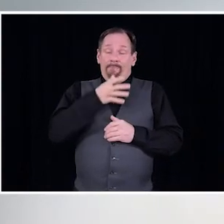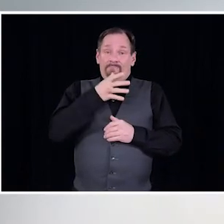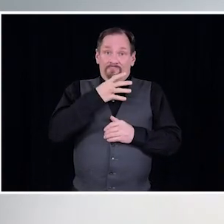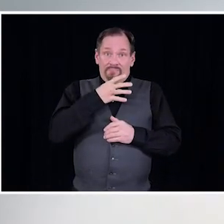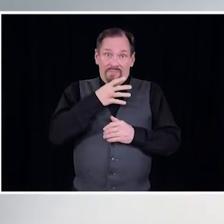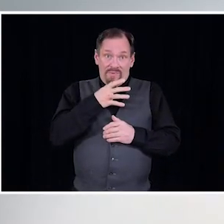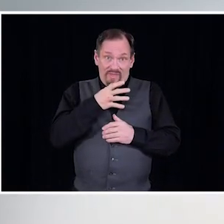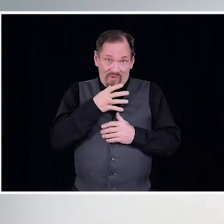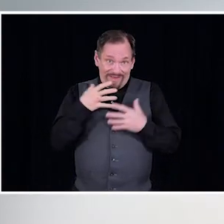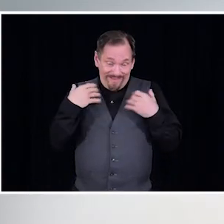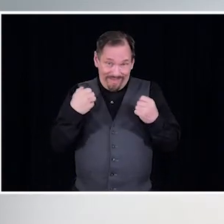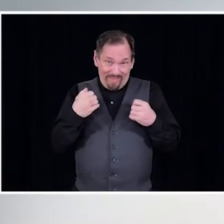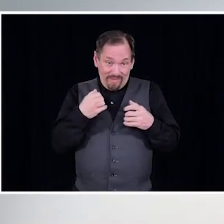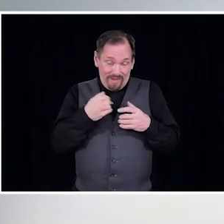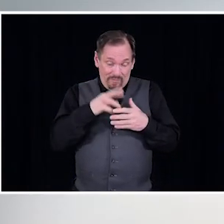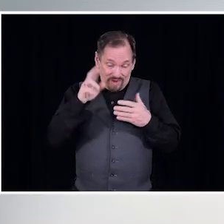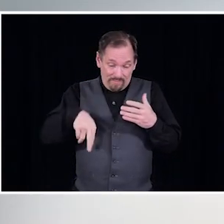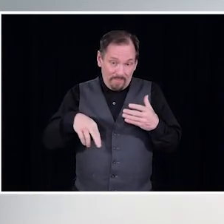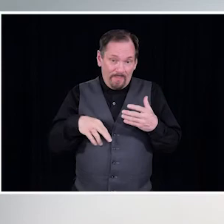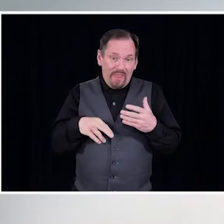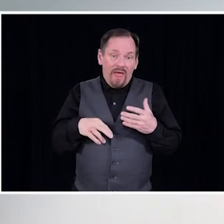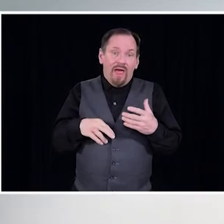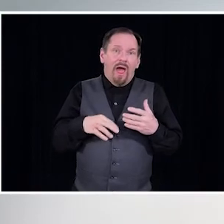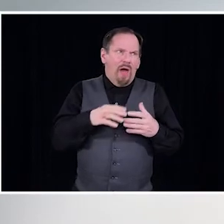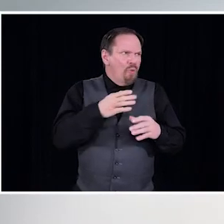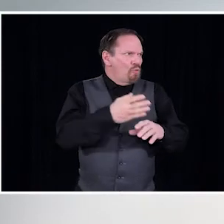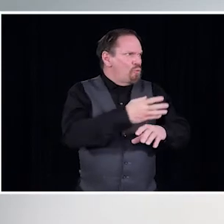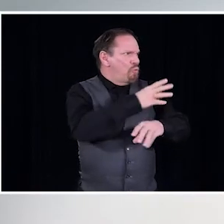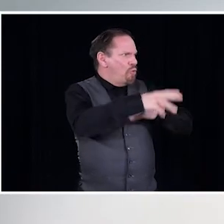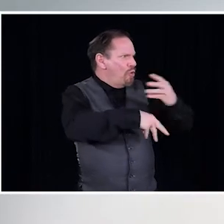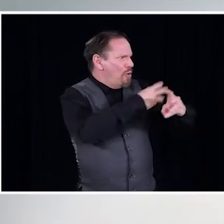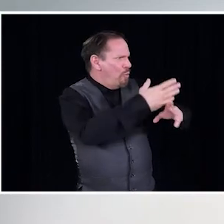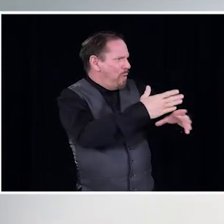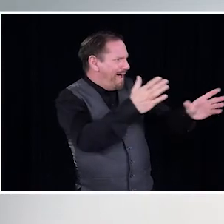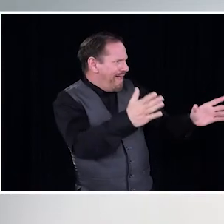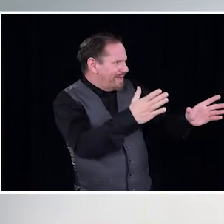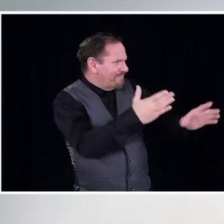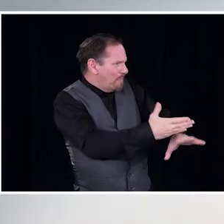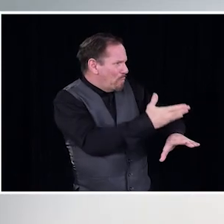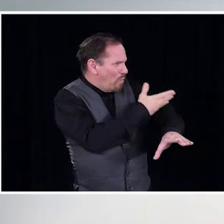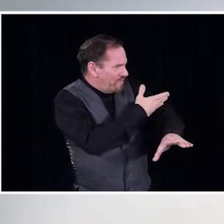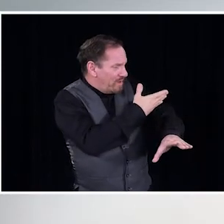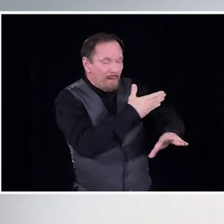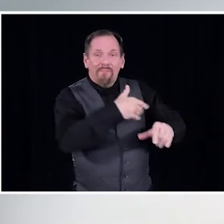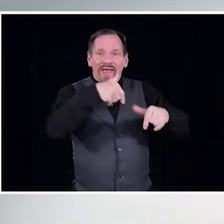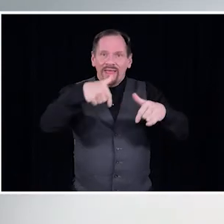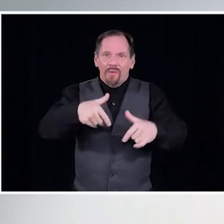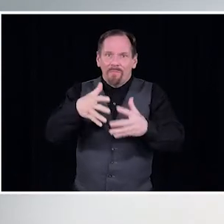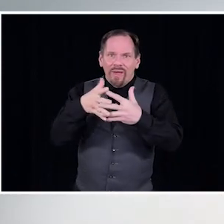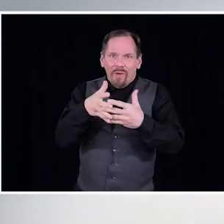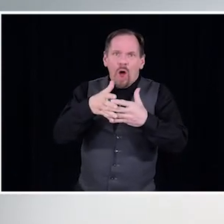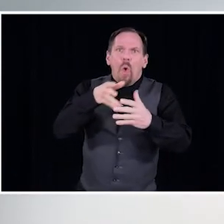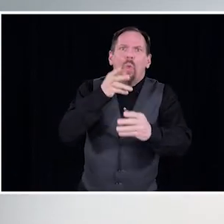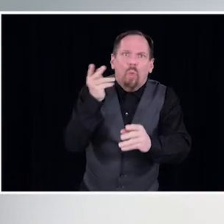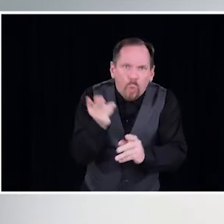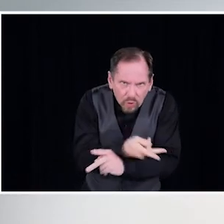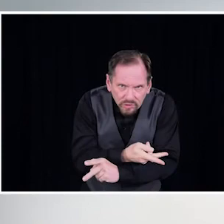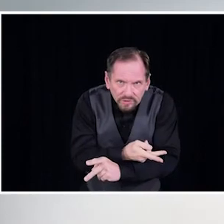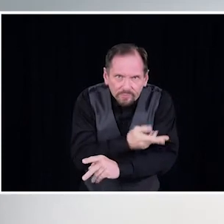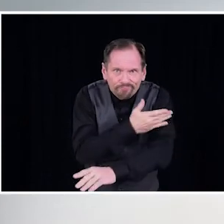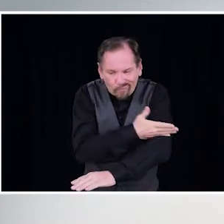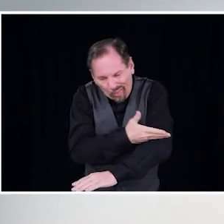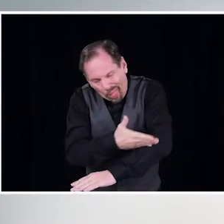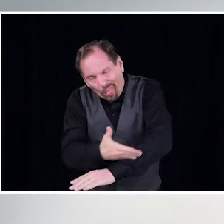improving worldwide, have worsened over the course of my lifetime in America. Here, right here, in